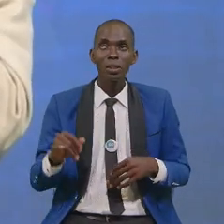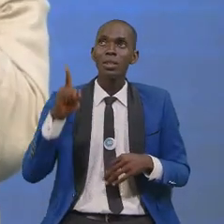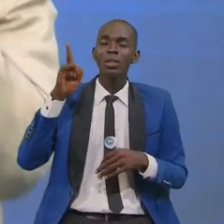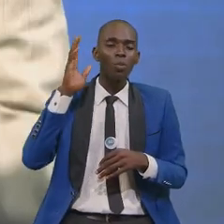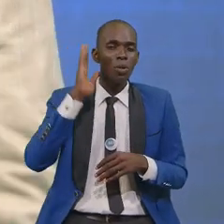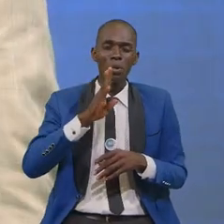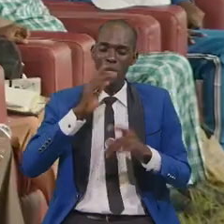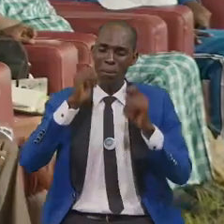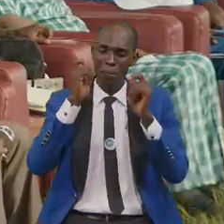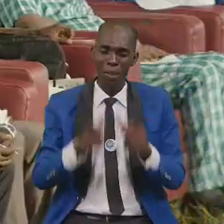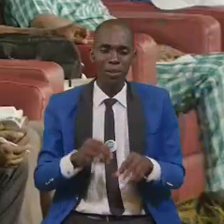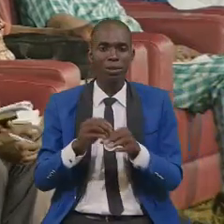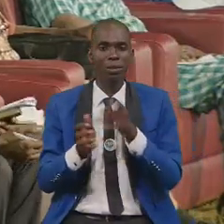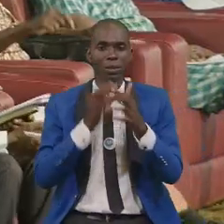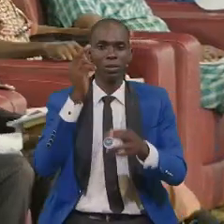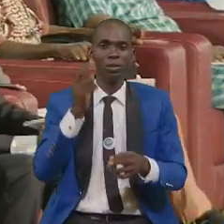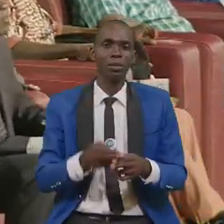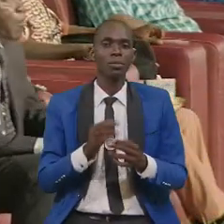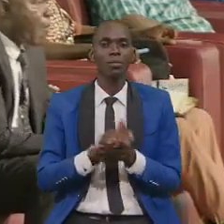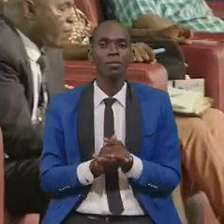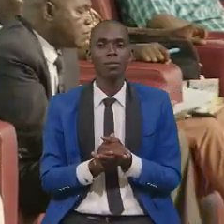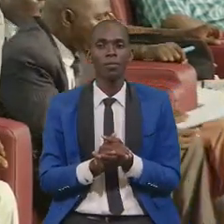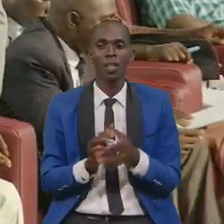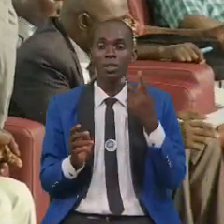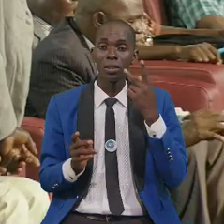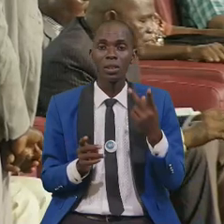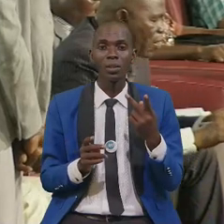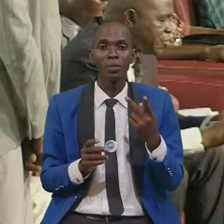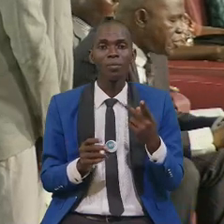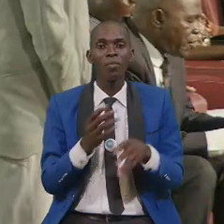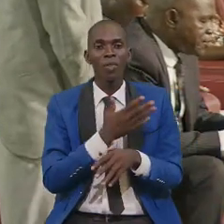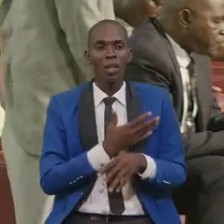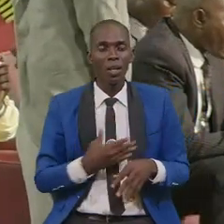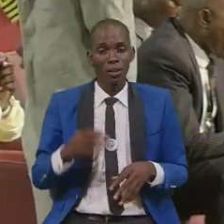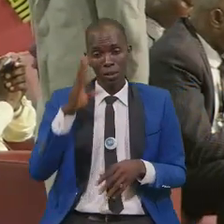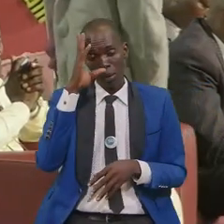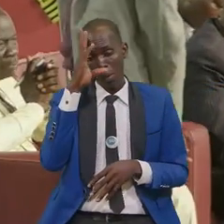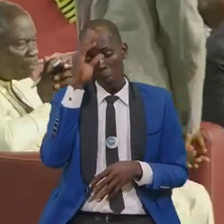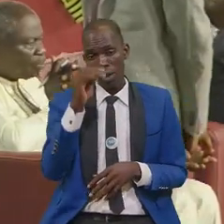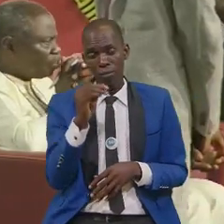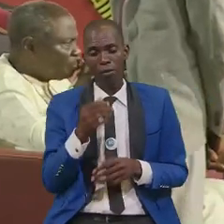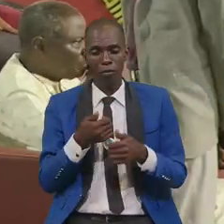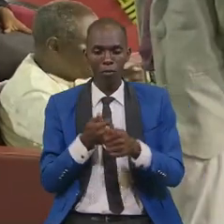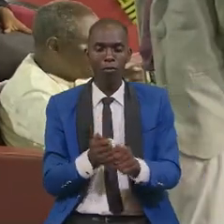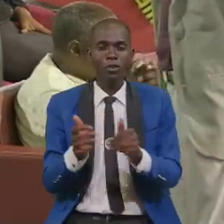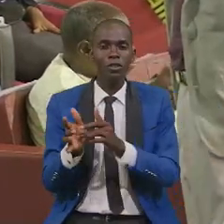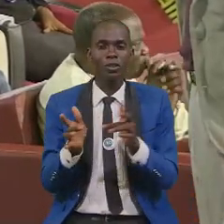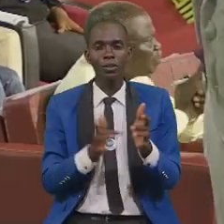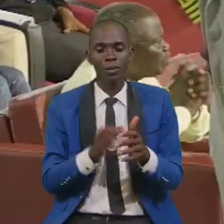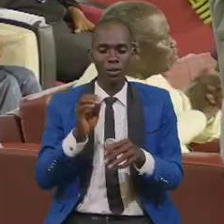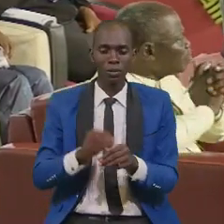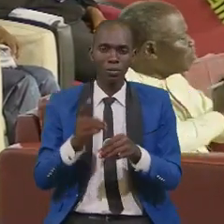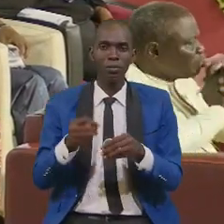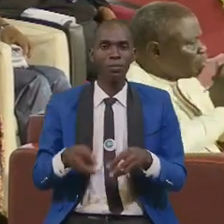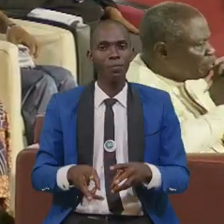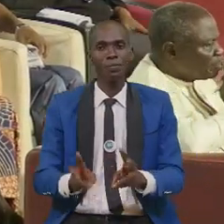in Jesus' name. But look at this, and he followed Jesus in the way. He followed Jesus in the